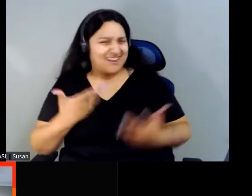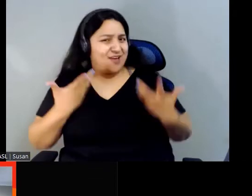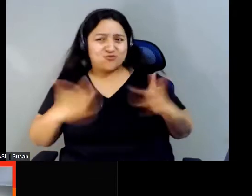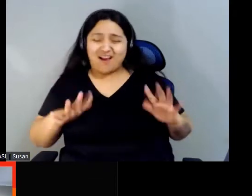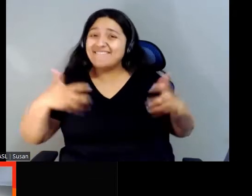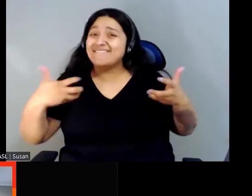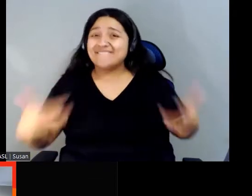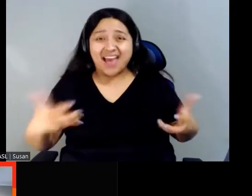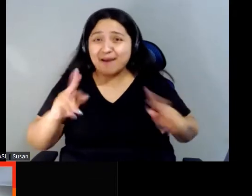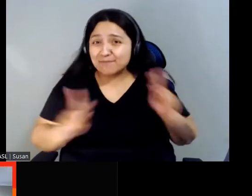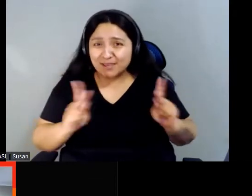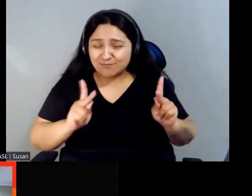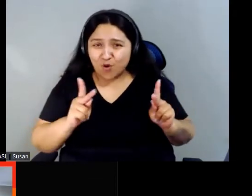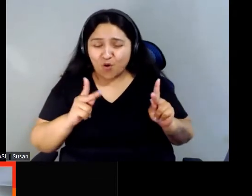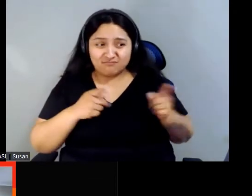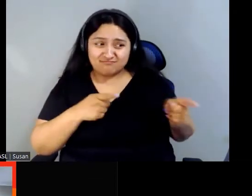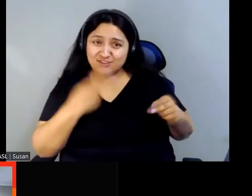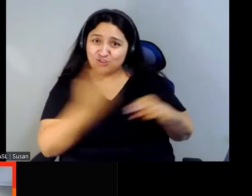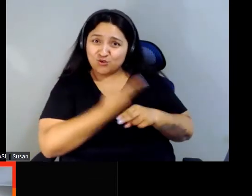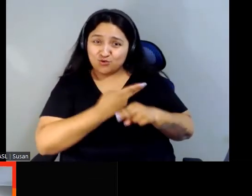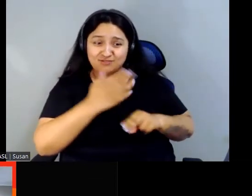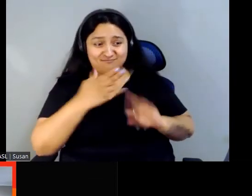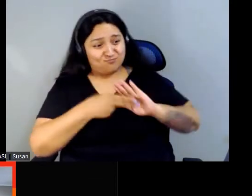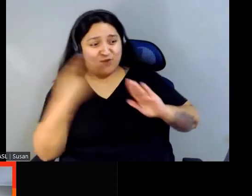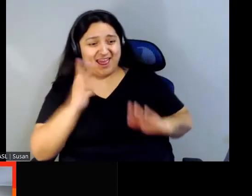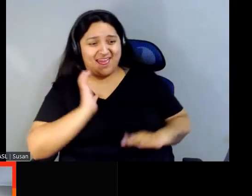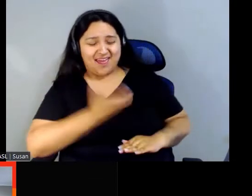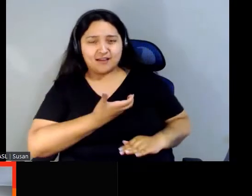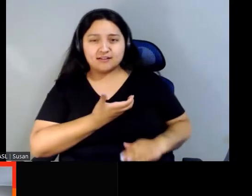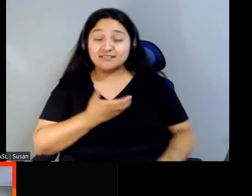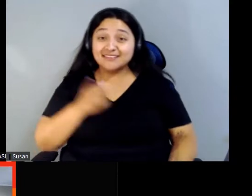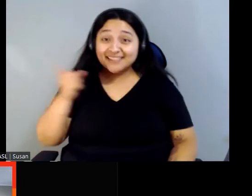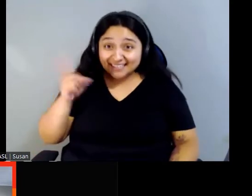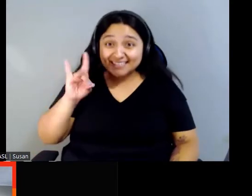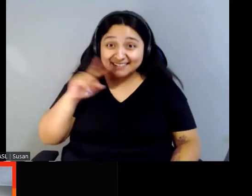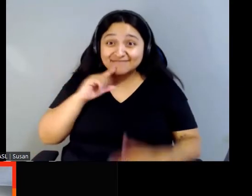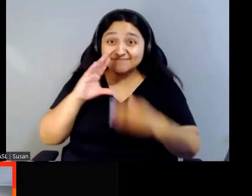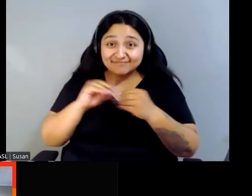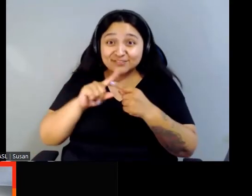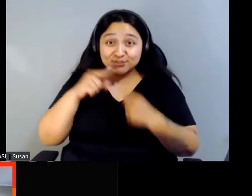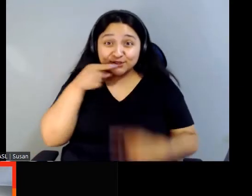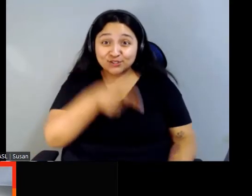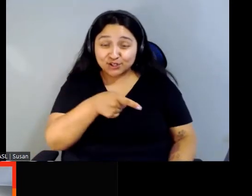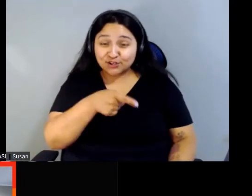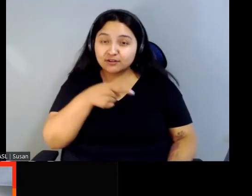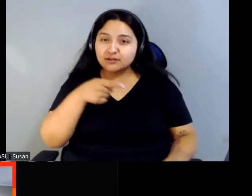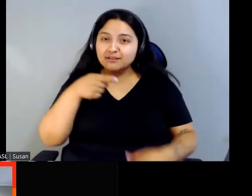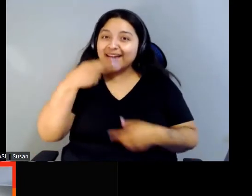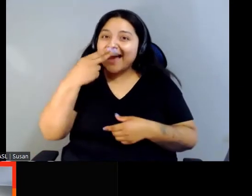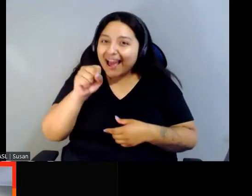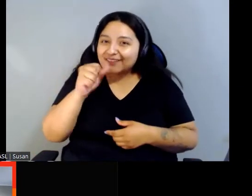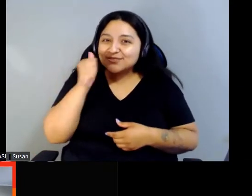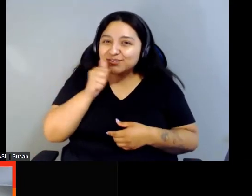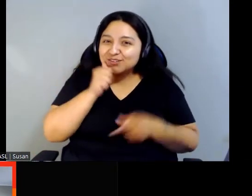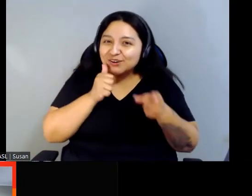running around with your name on them. He said that to her in high school. a high school girl. And for me,